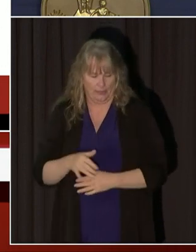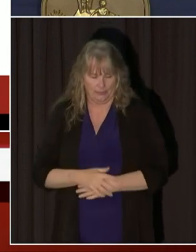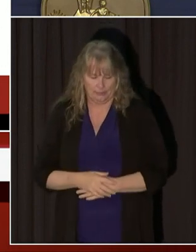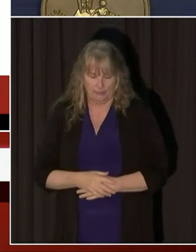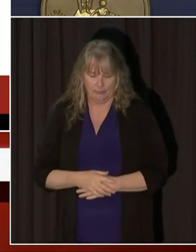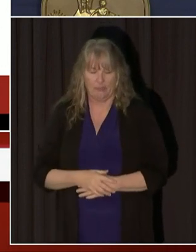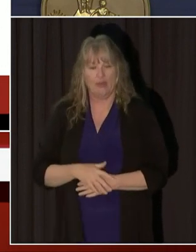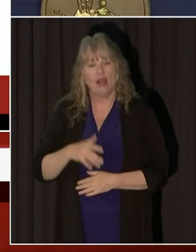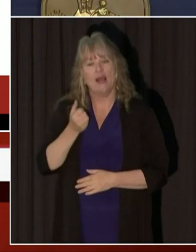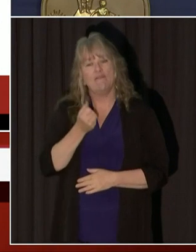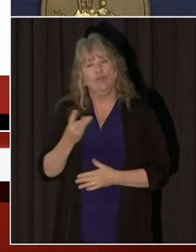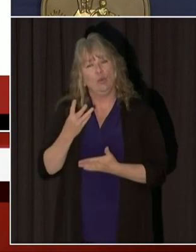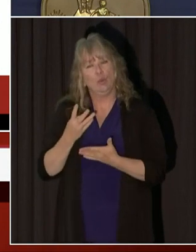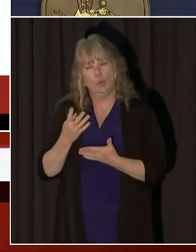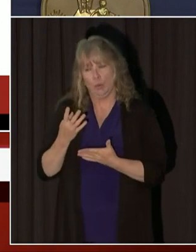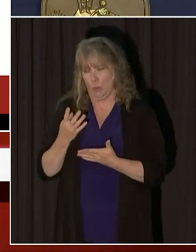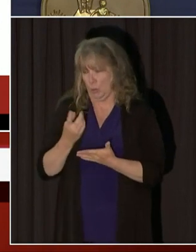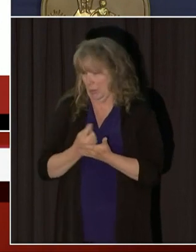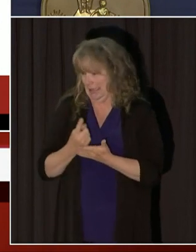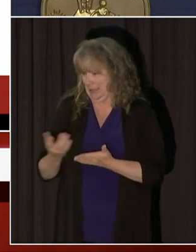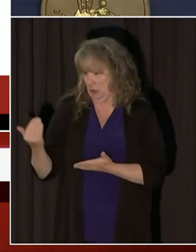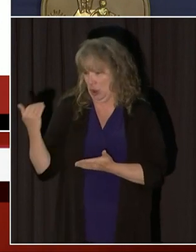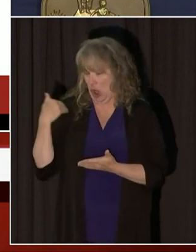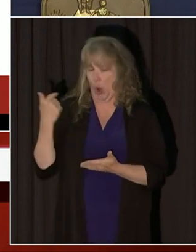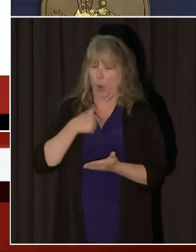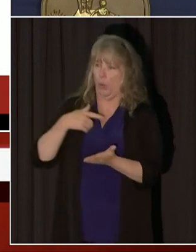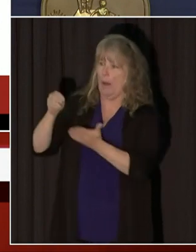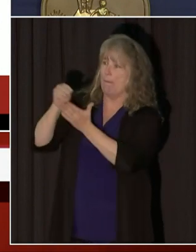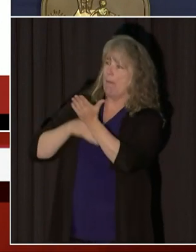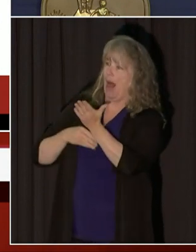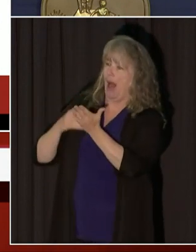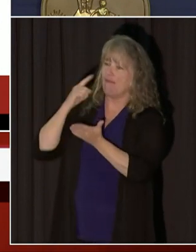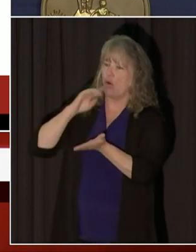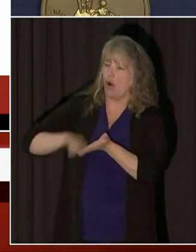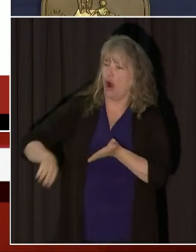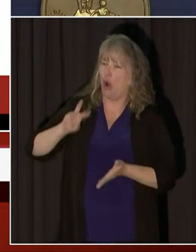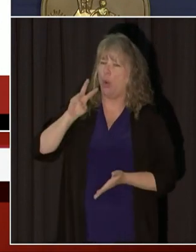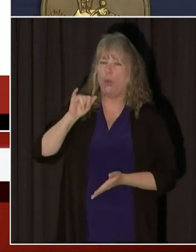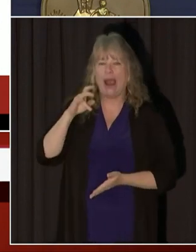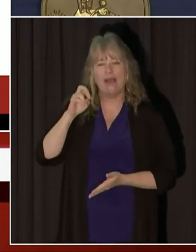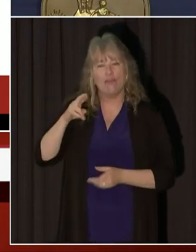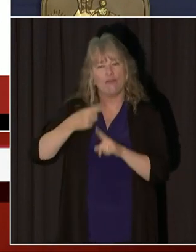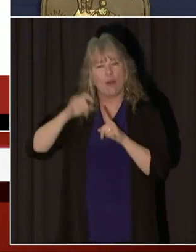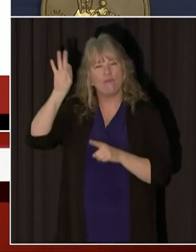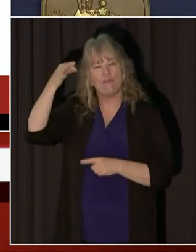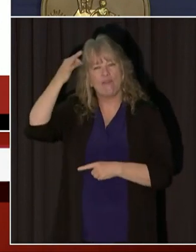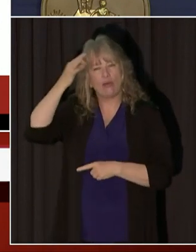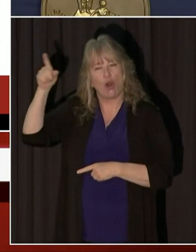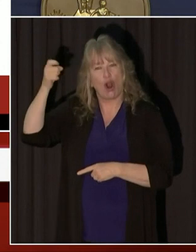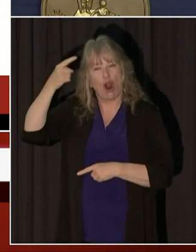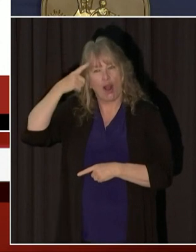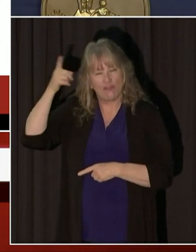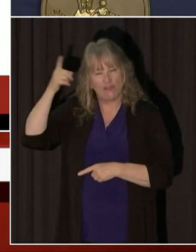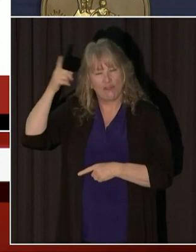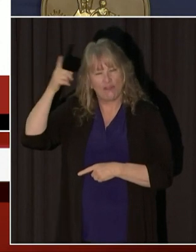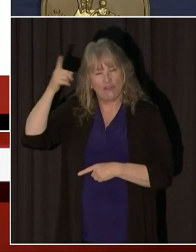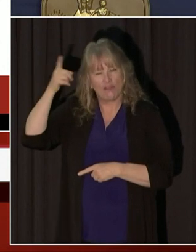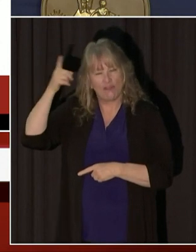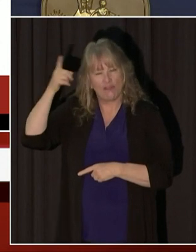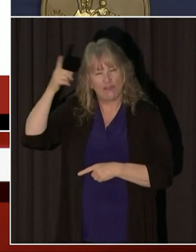Several weeks ago, we applied for a waiver from the federal government that would allow SNAP beneficiaries to use their